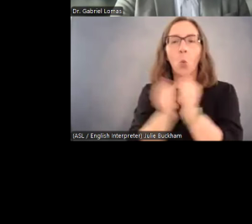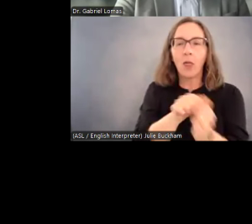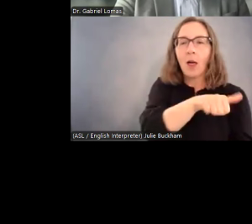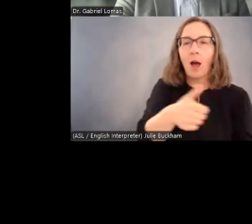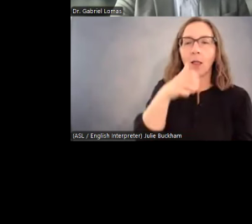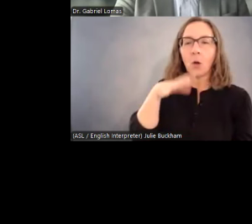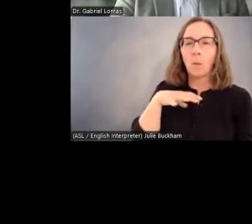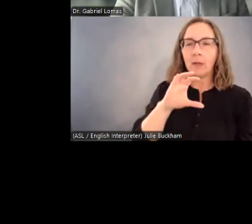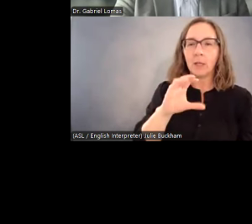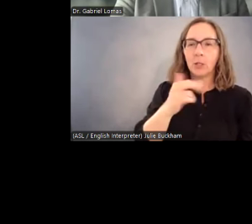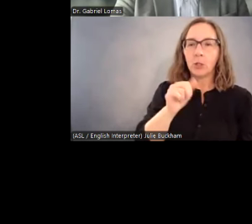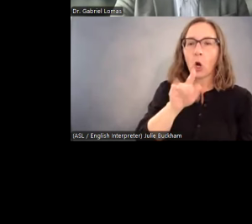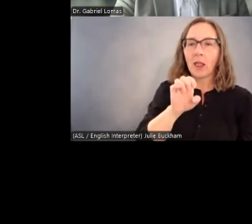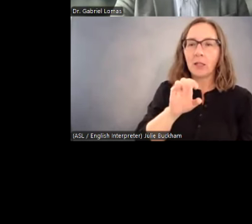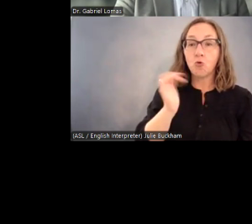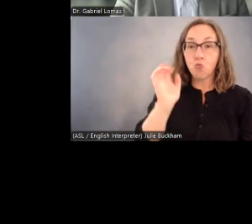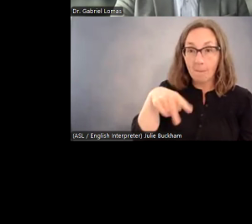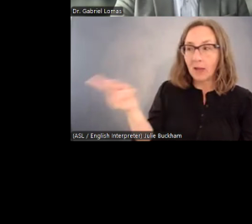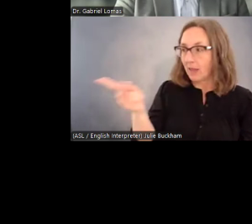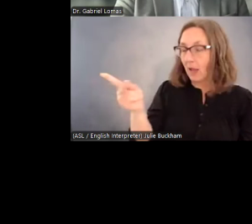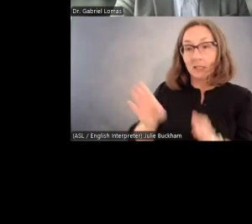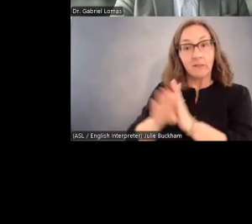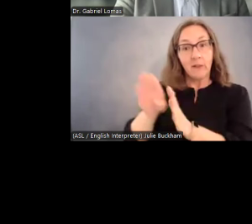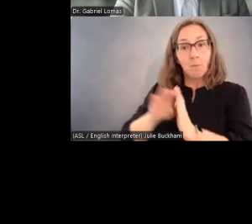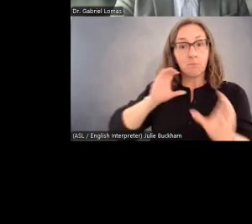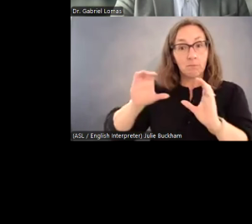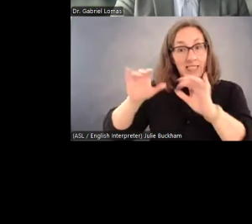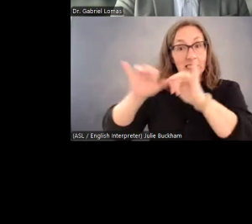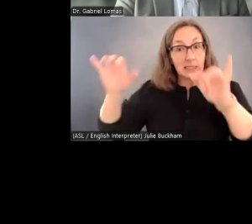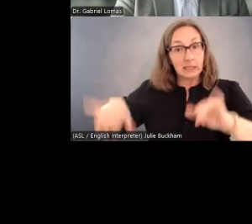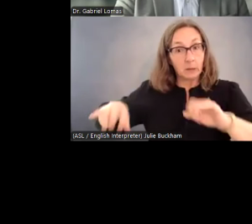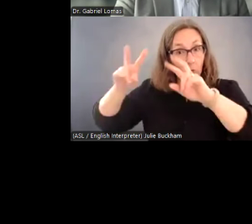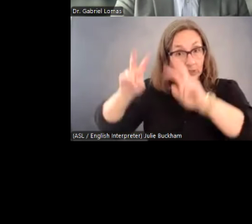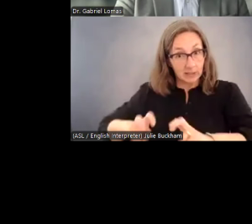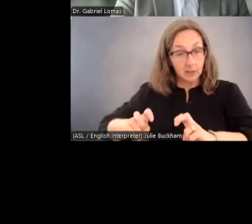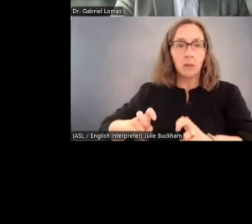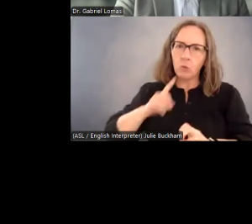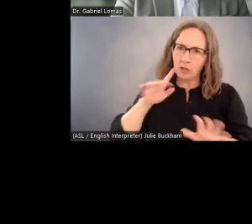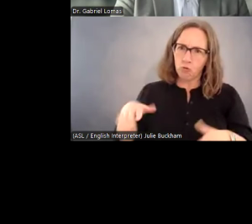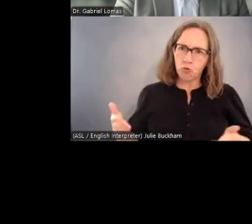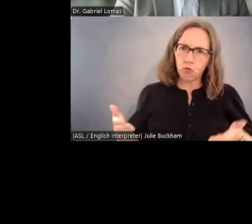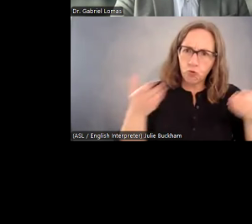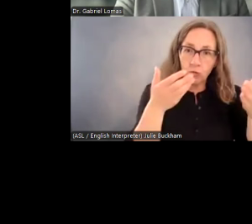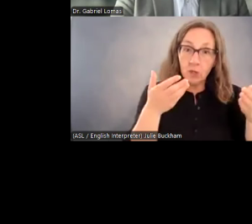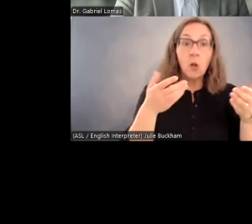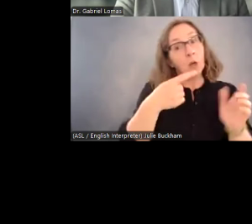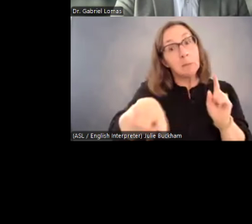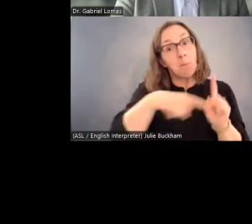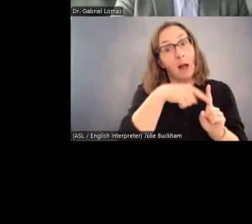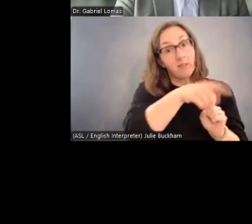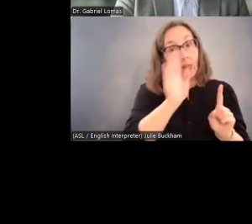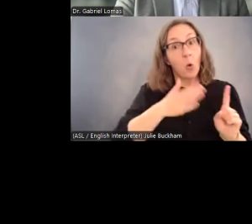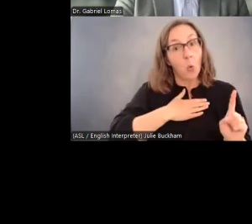is something that is highly recommended and used. So the fact that they're at least going to be doing this is a positive. Next